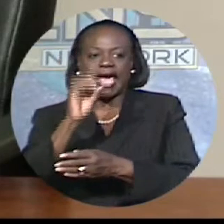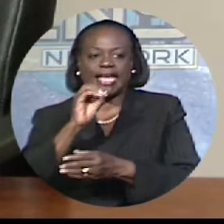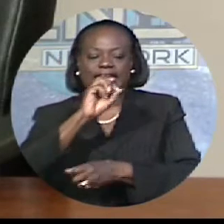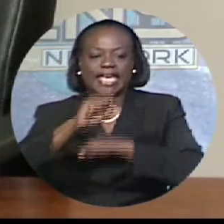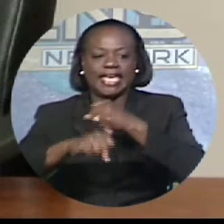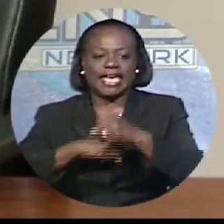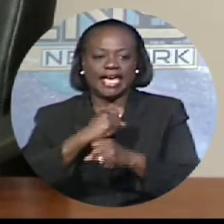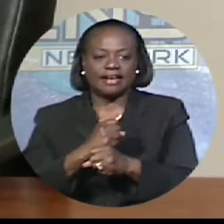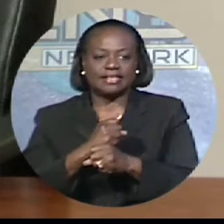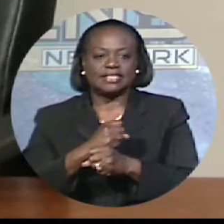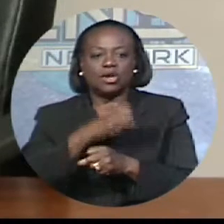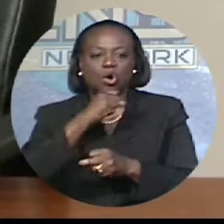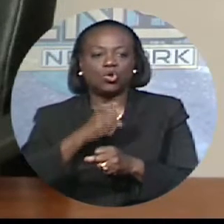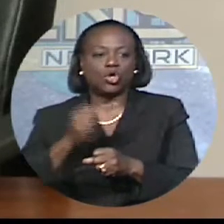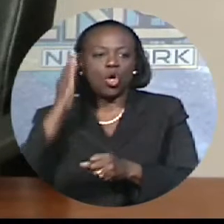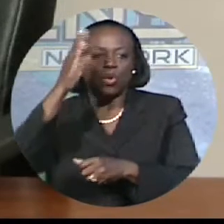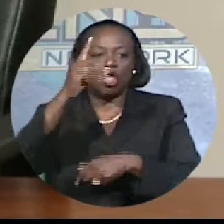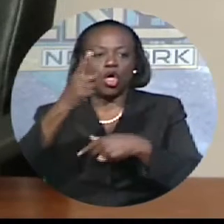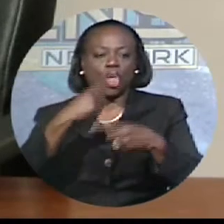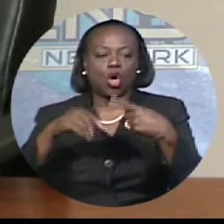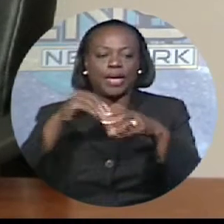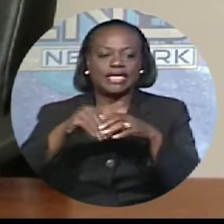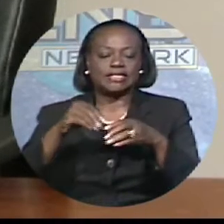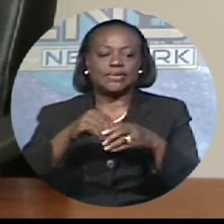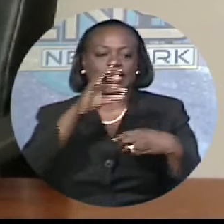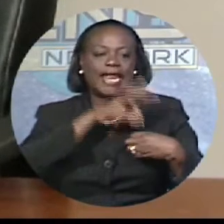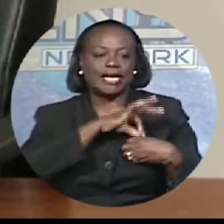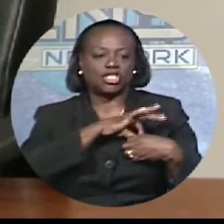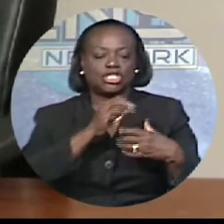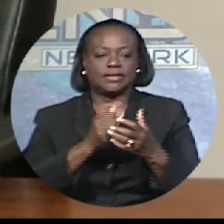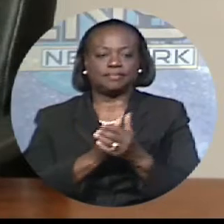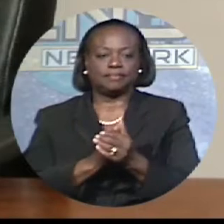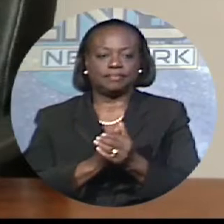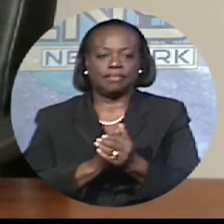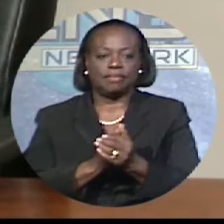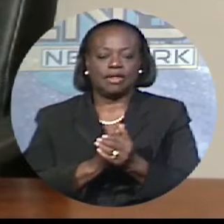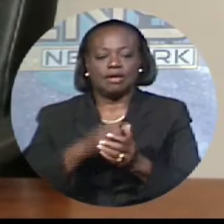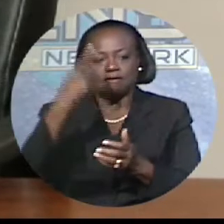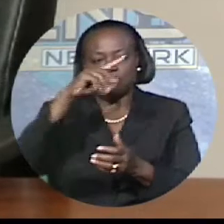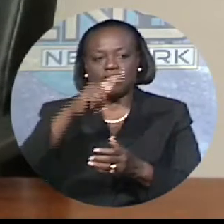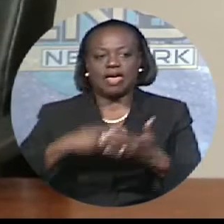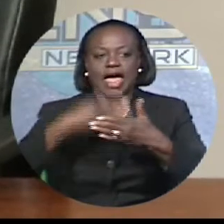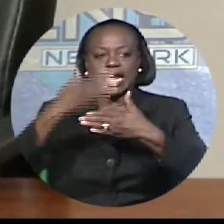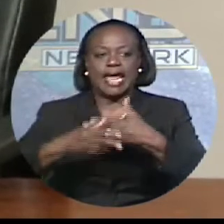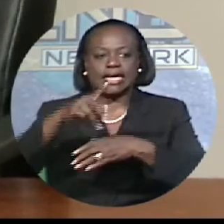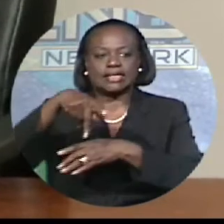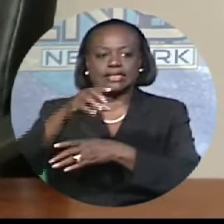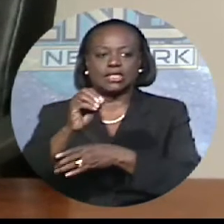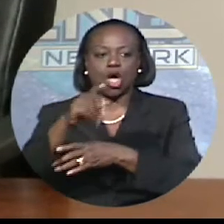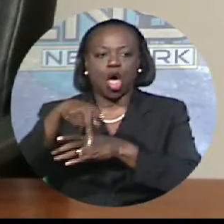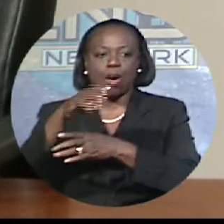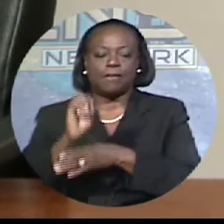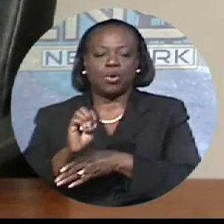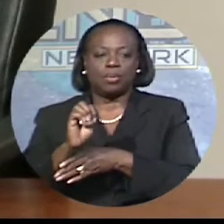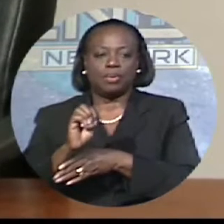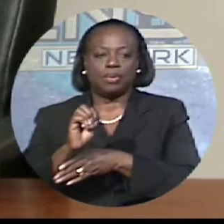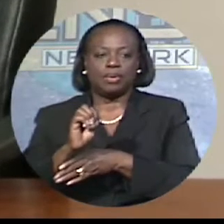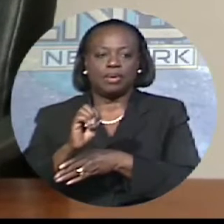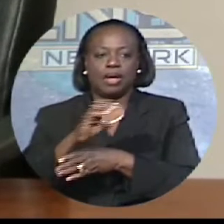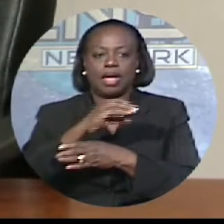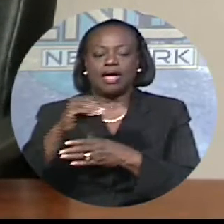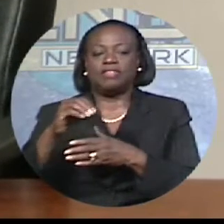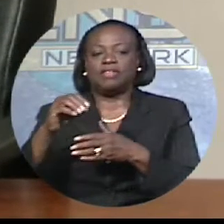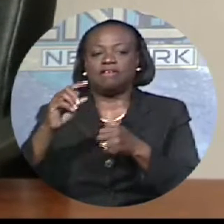into conclave for the election of the next pope. And that takes place by the one who receives, the first